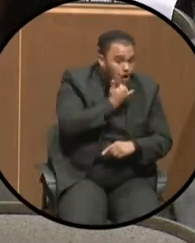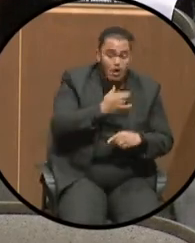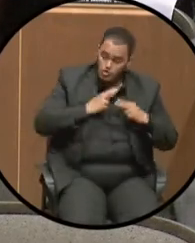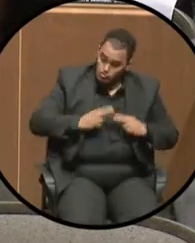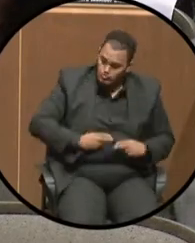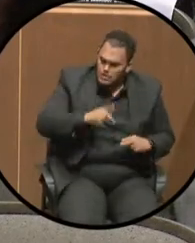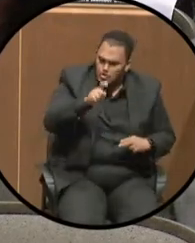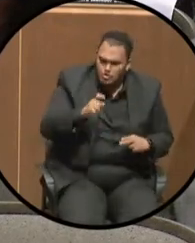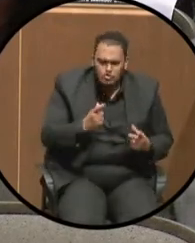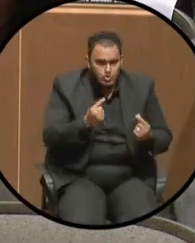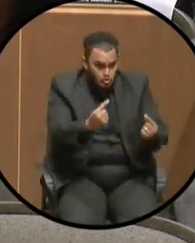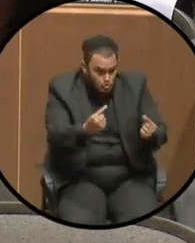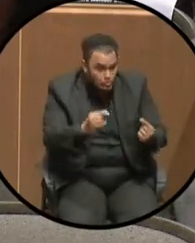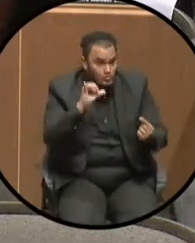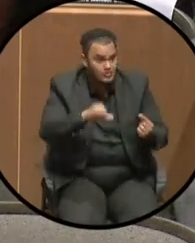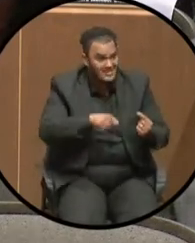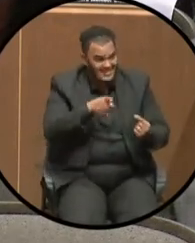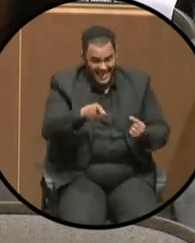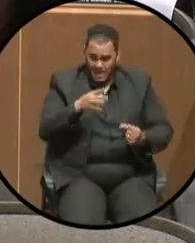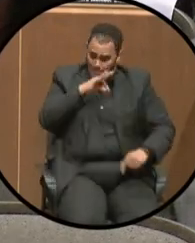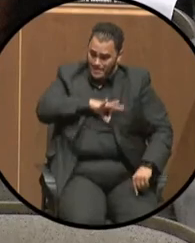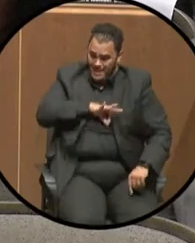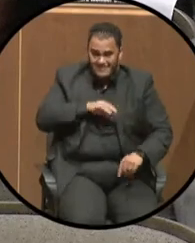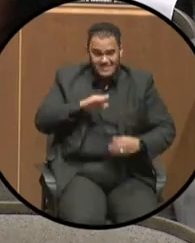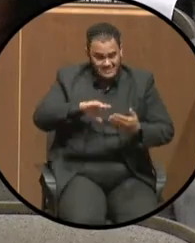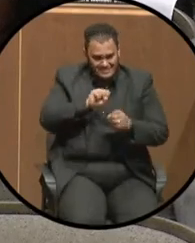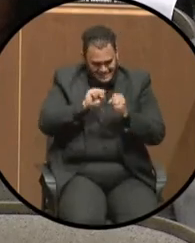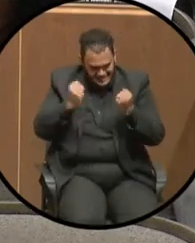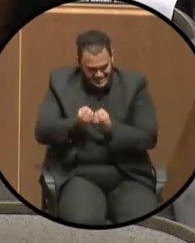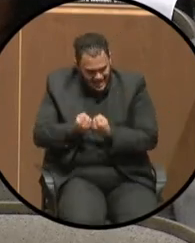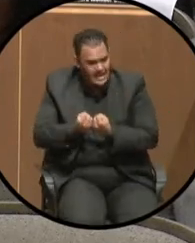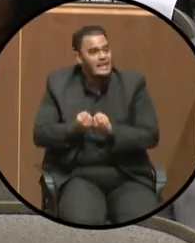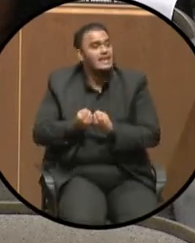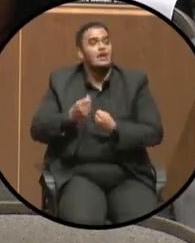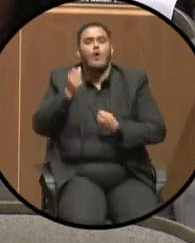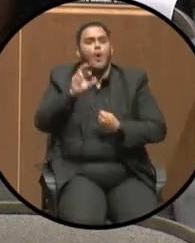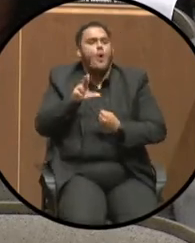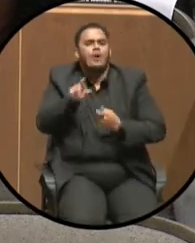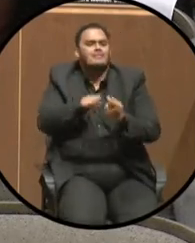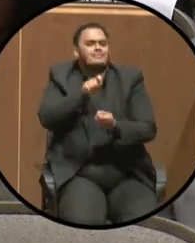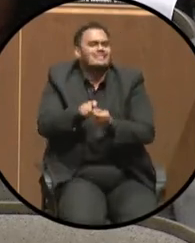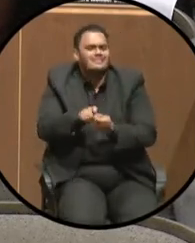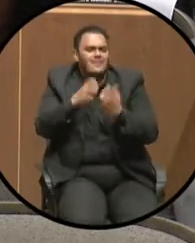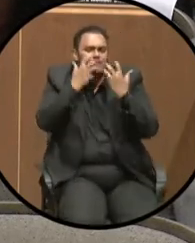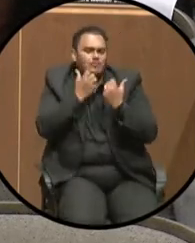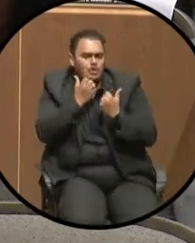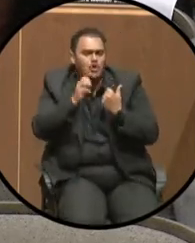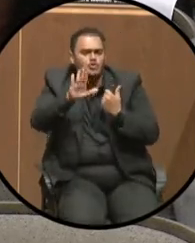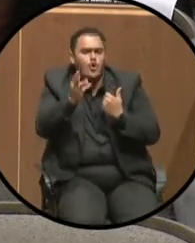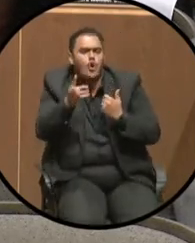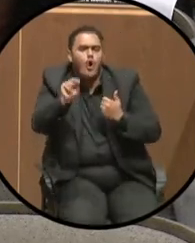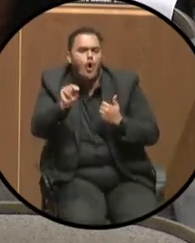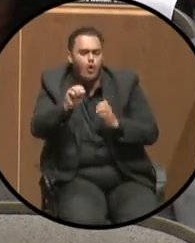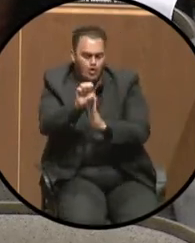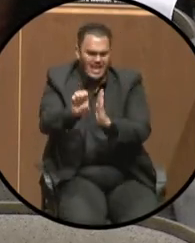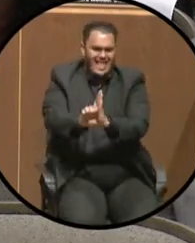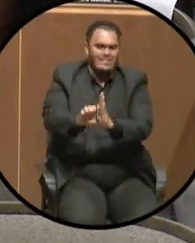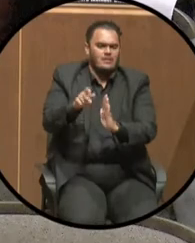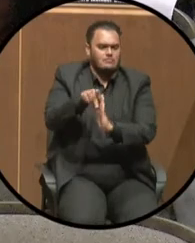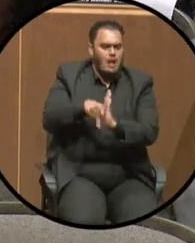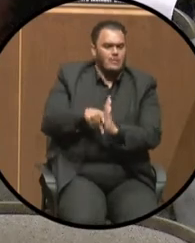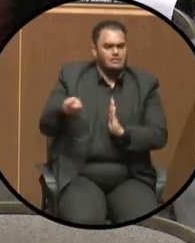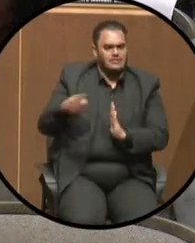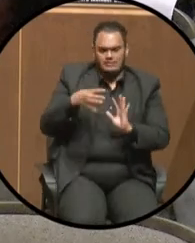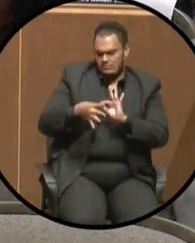in terms of rights, obligations, benefits to society, fairness, or specific virtues. Your own ethics policy states, the school board